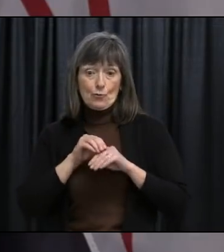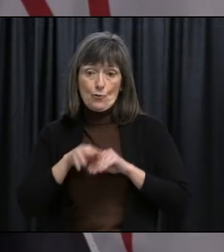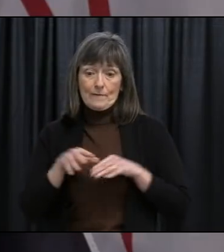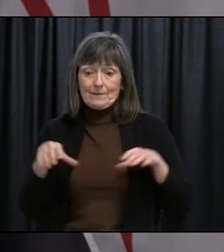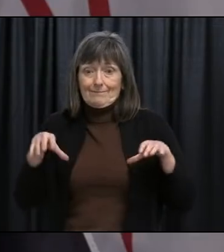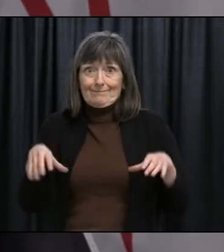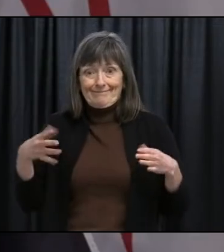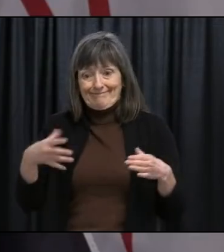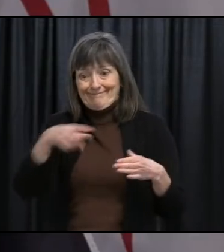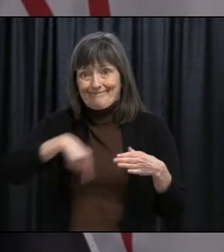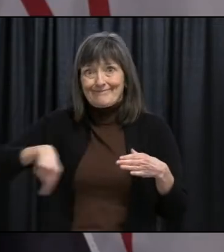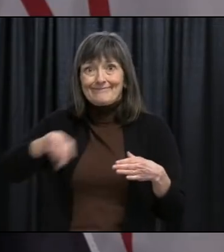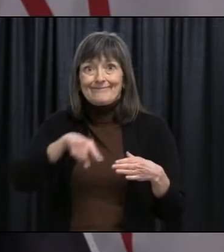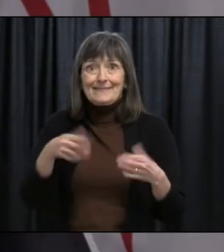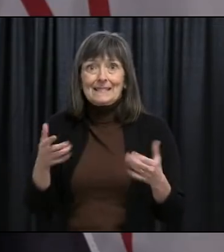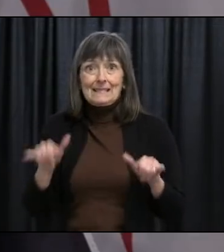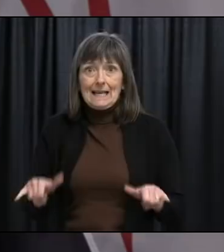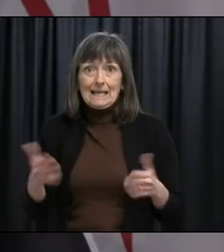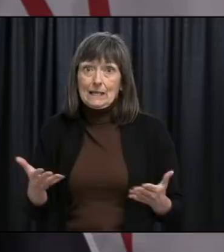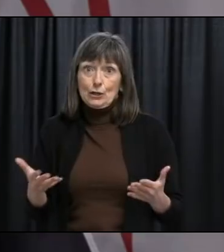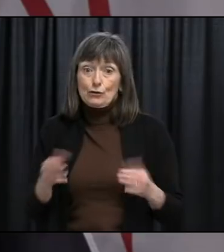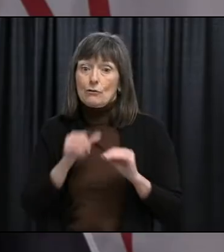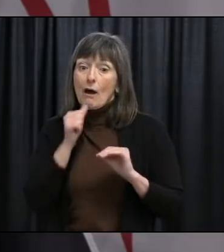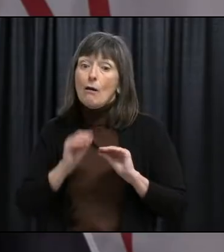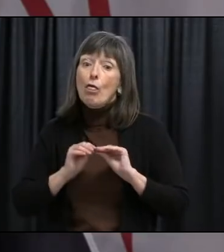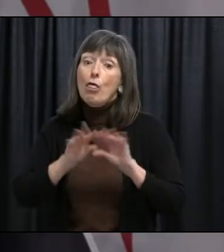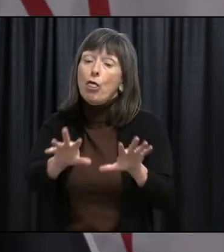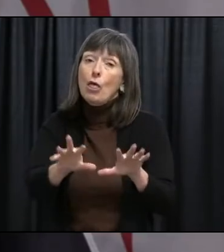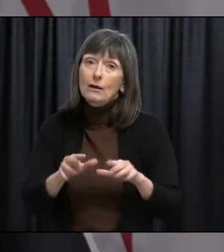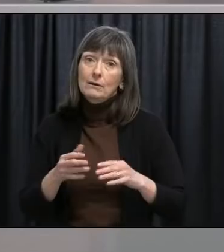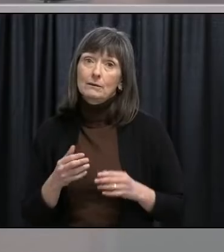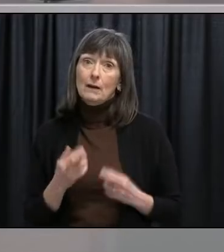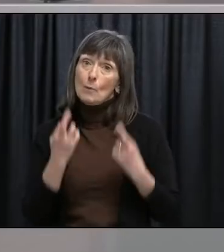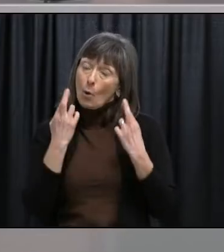risk of disease transmission. So.